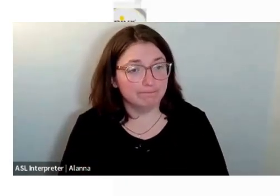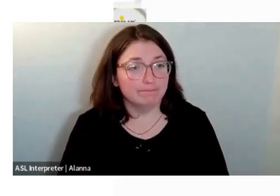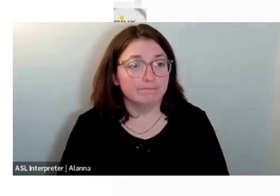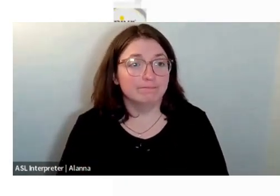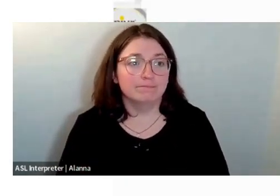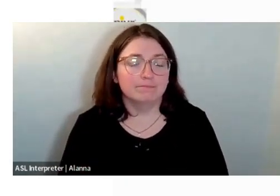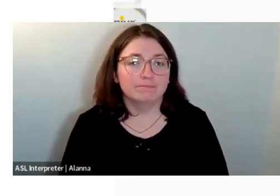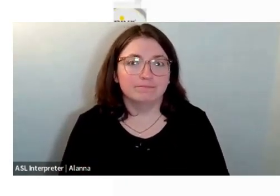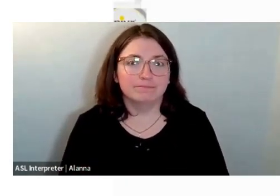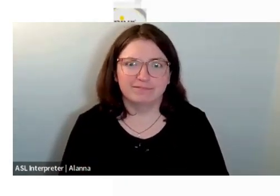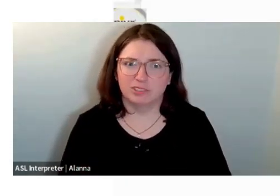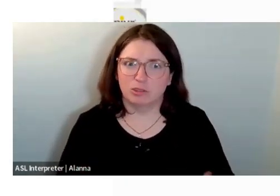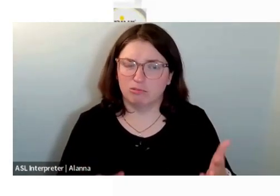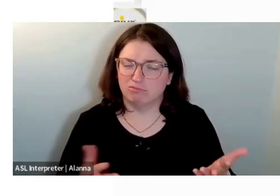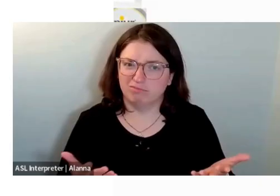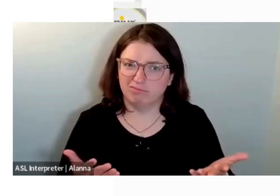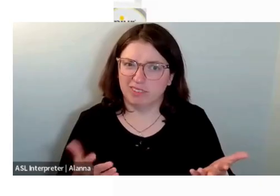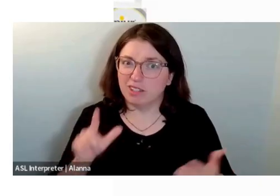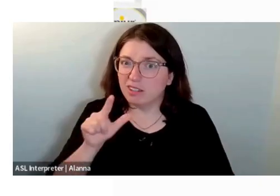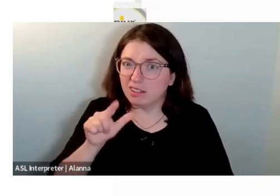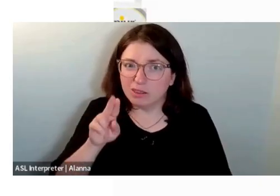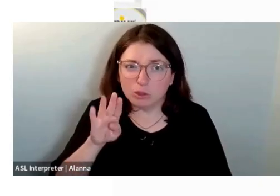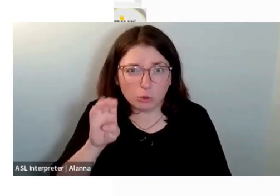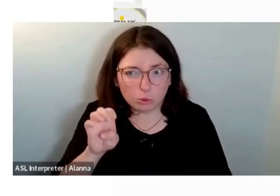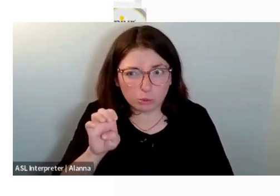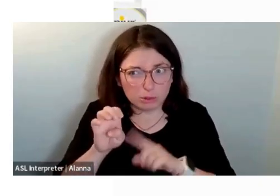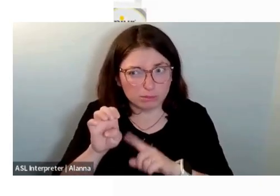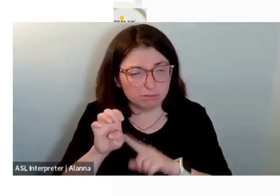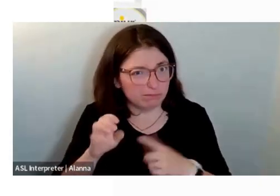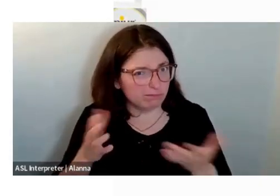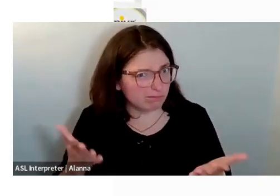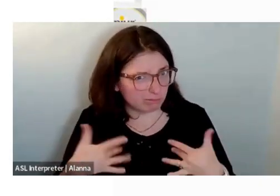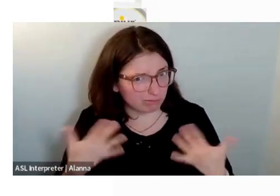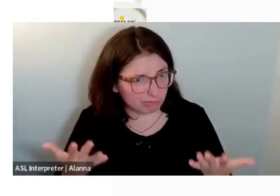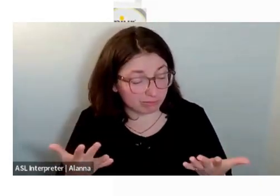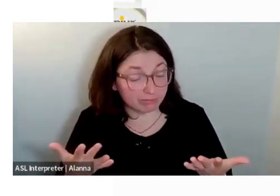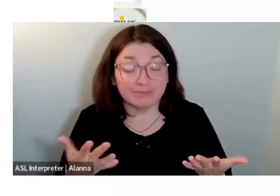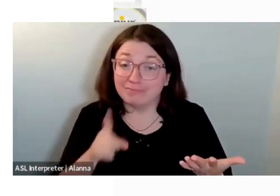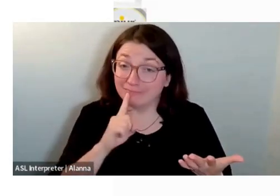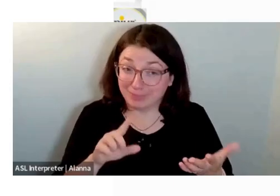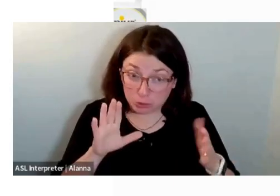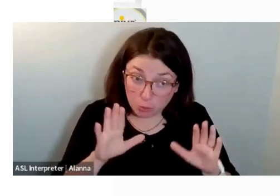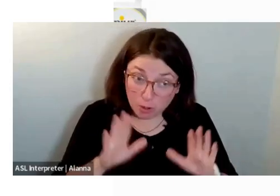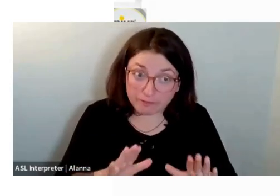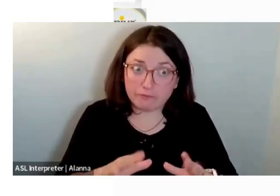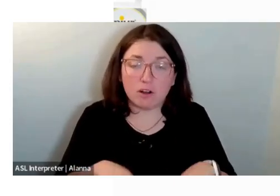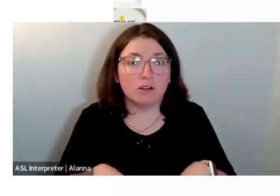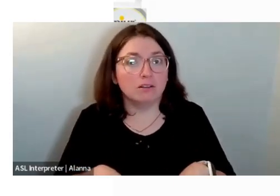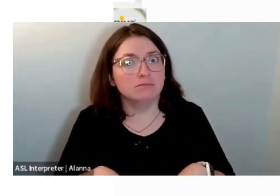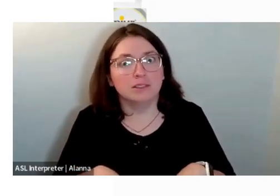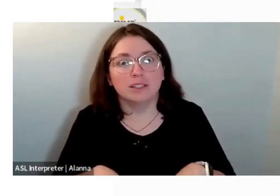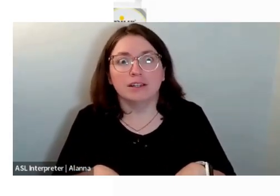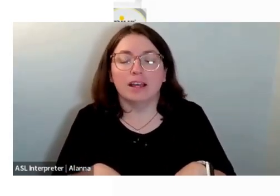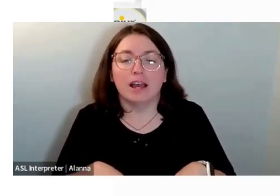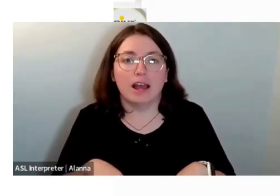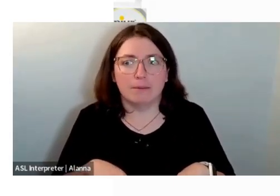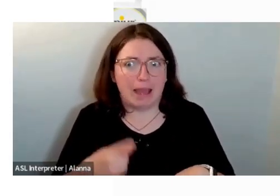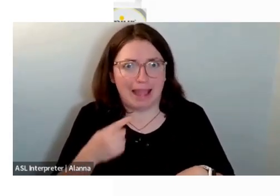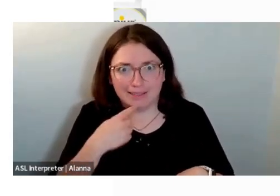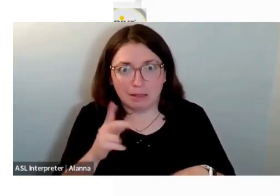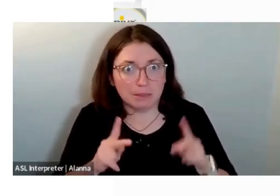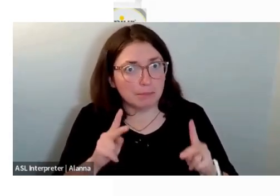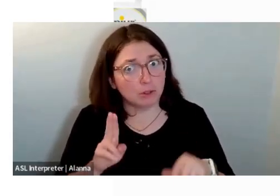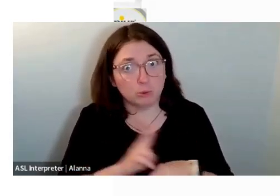So what about lube? So lube is wonderful. It's important. I tell people nothing fancy, use often and